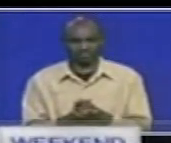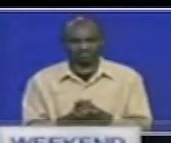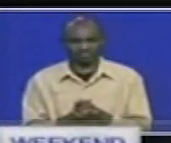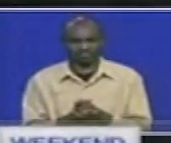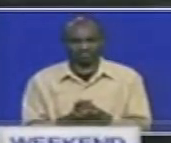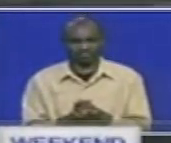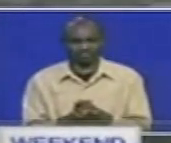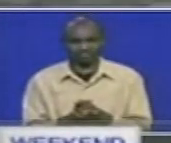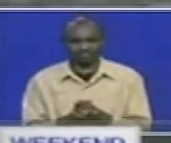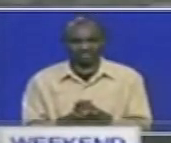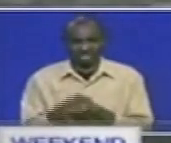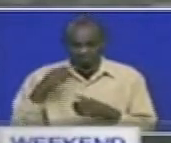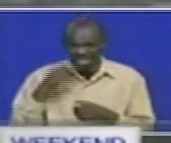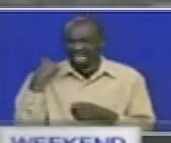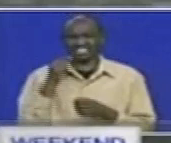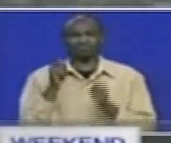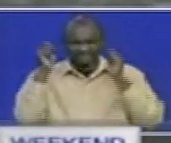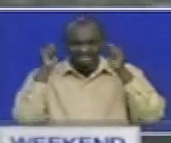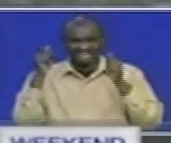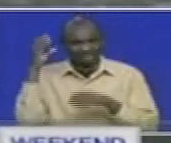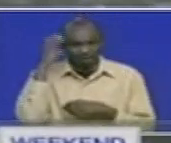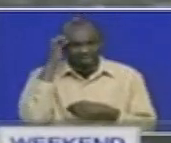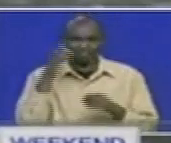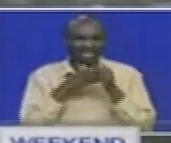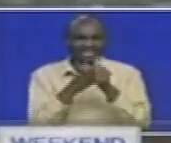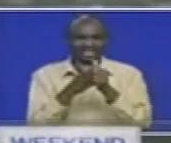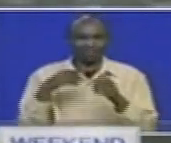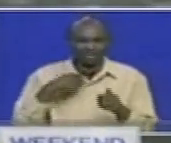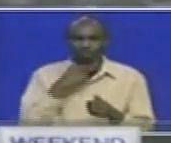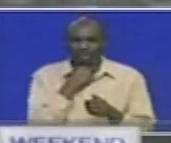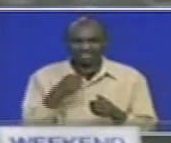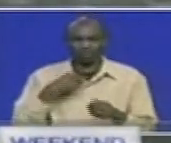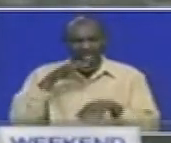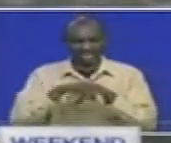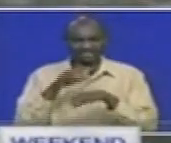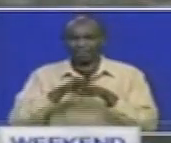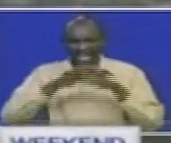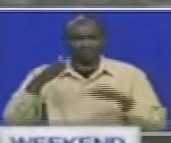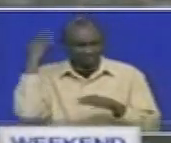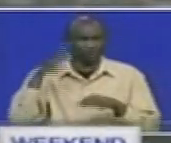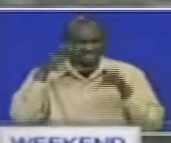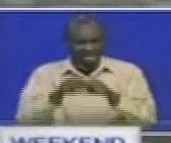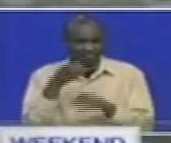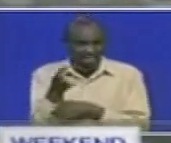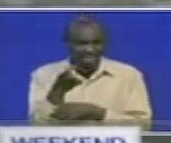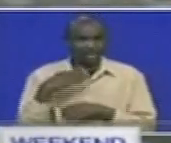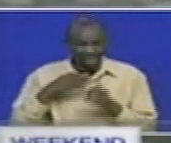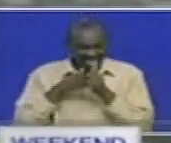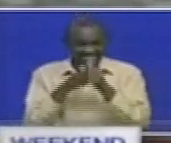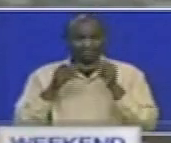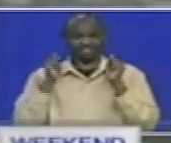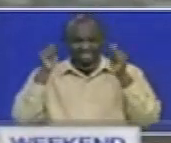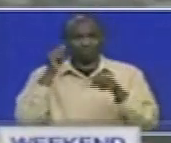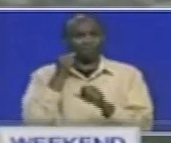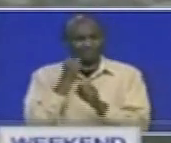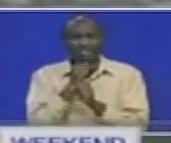low we let some few strikes in college because we wanted to for the some land had been grabbed in college so we let some strike to ensure